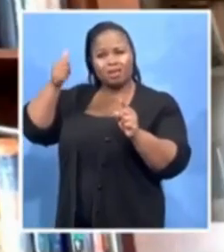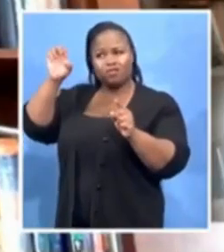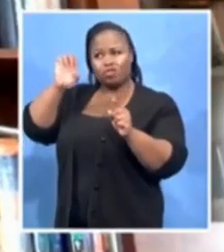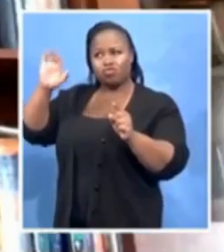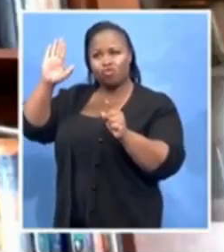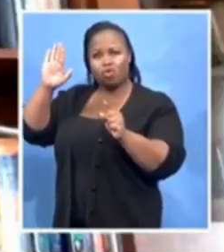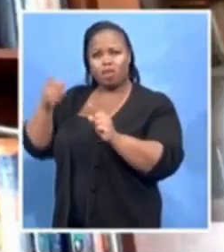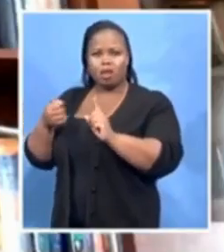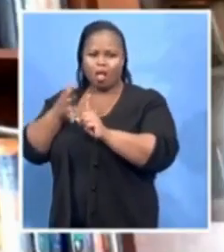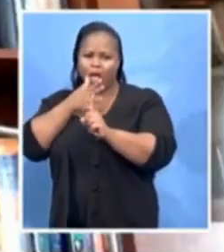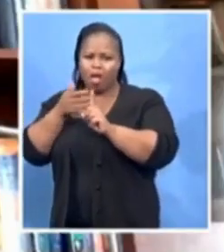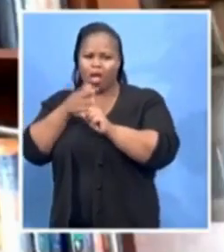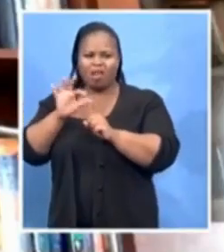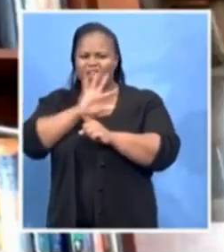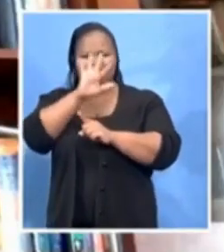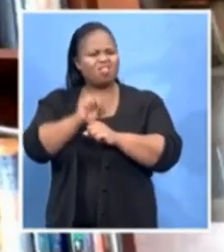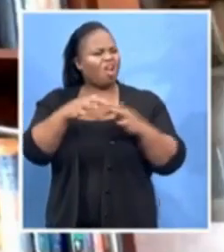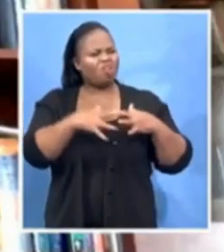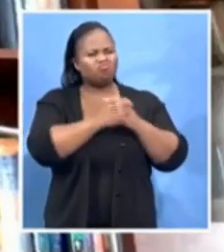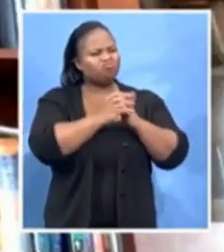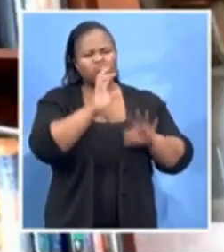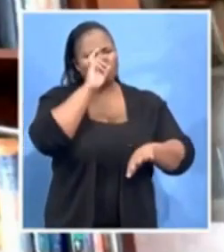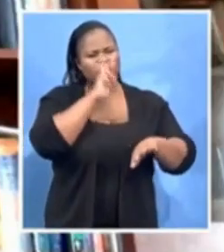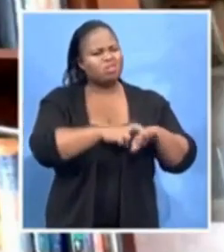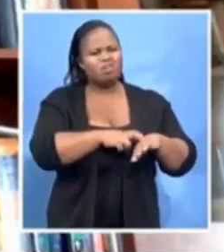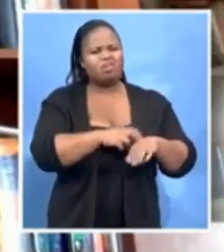unity. What you need is